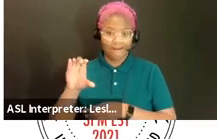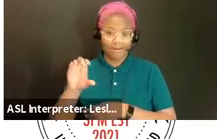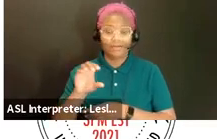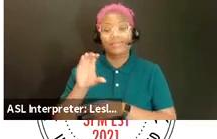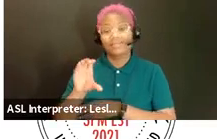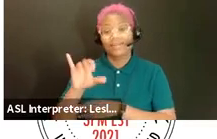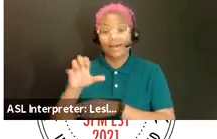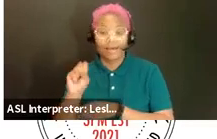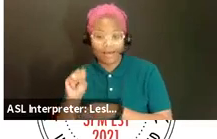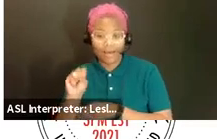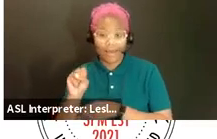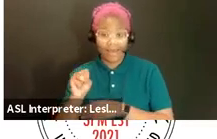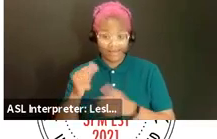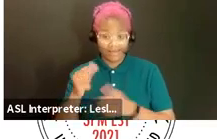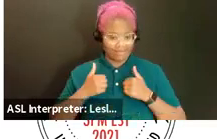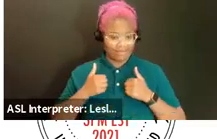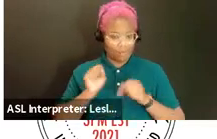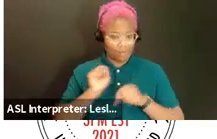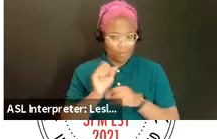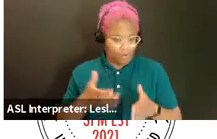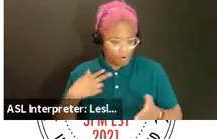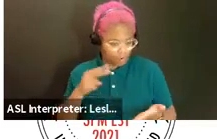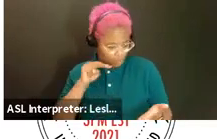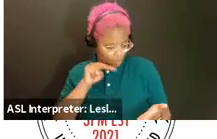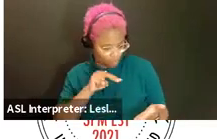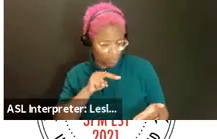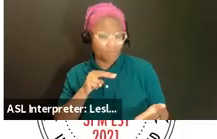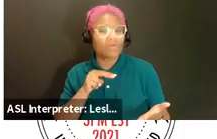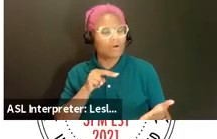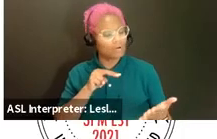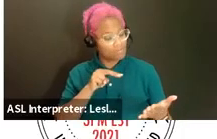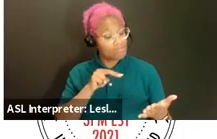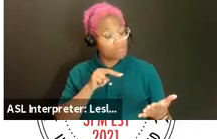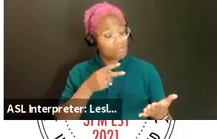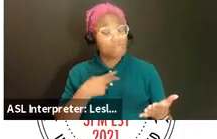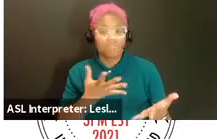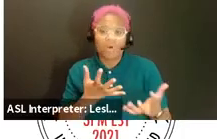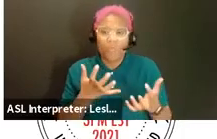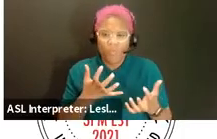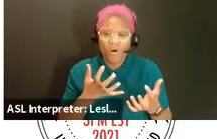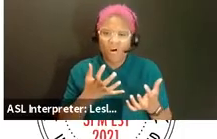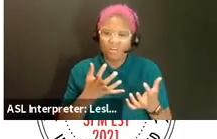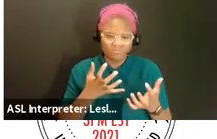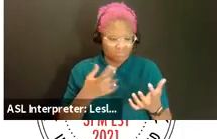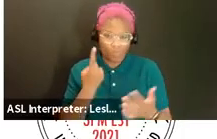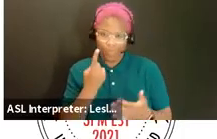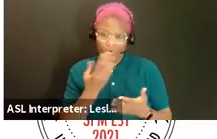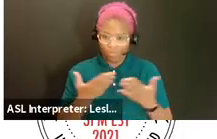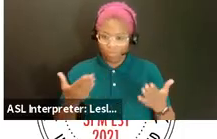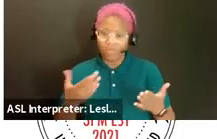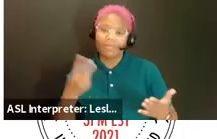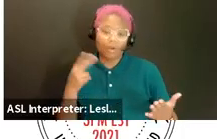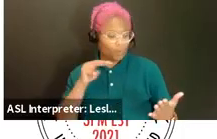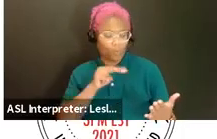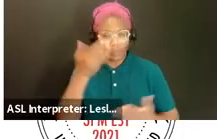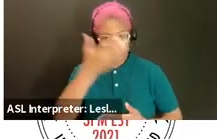stack of evidence and needs to get to the stuff that they really want to see, your cover letter can point them there. So those are some resources for you. The